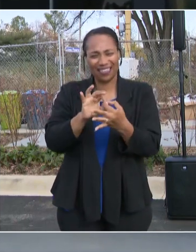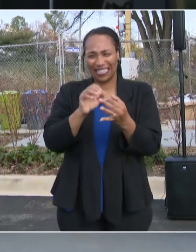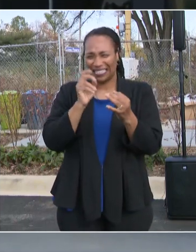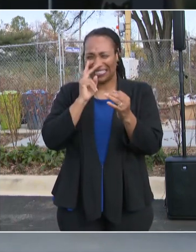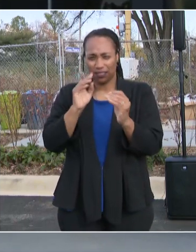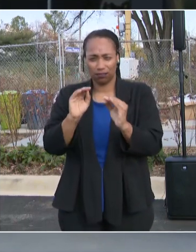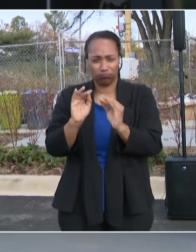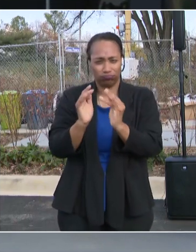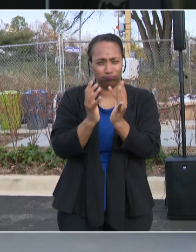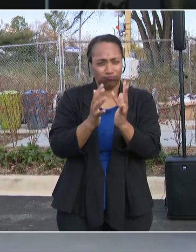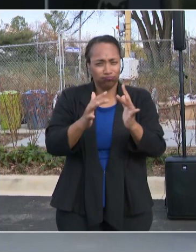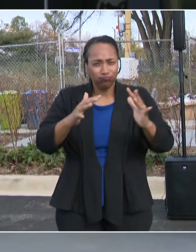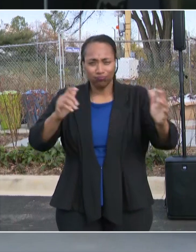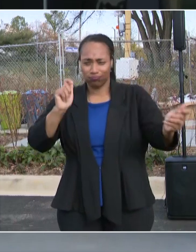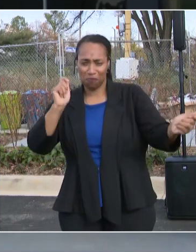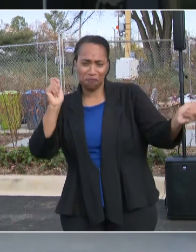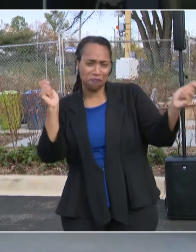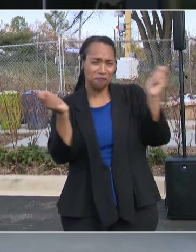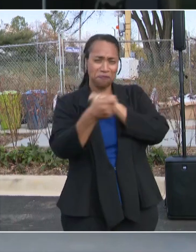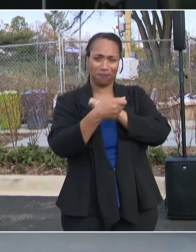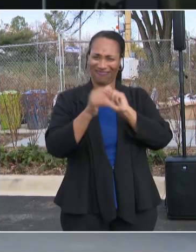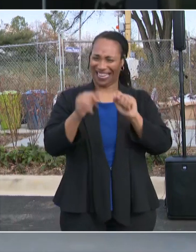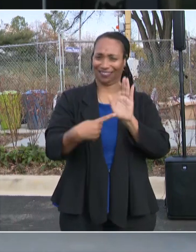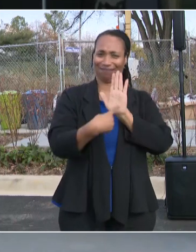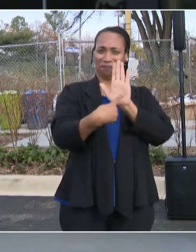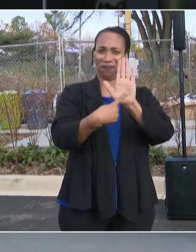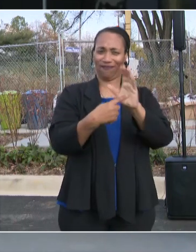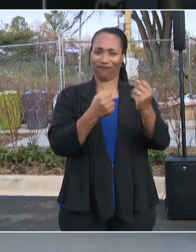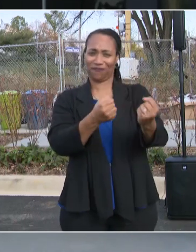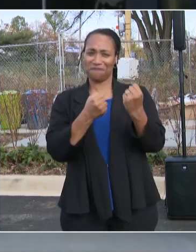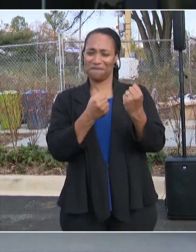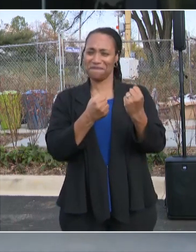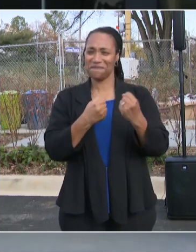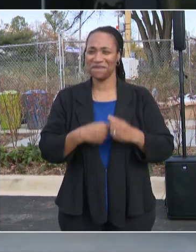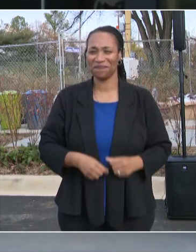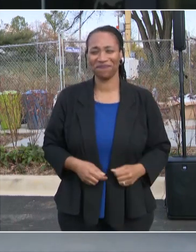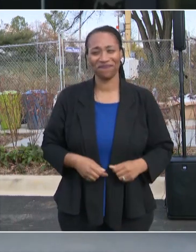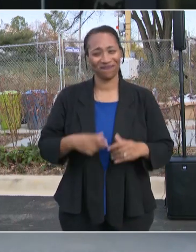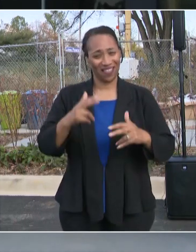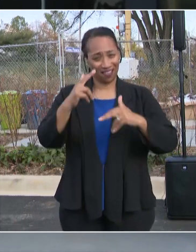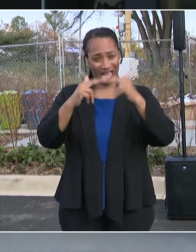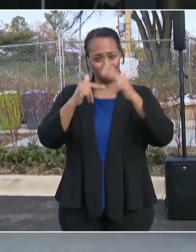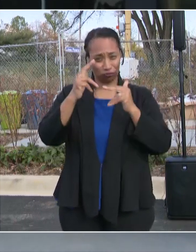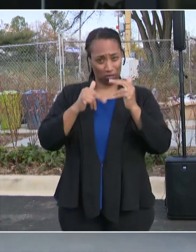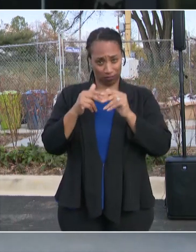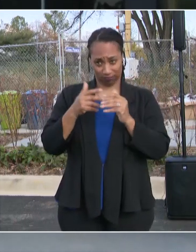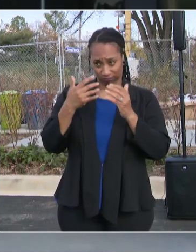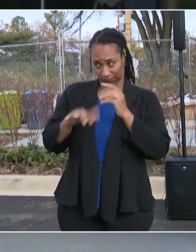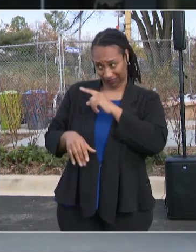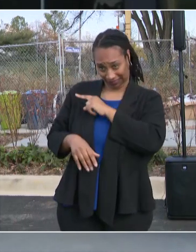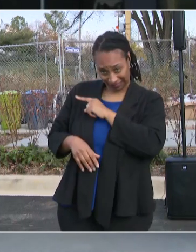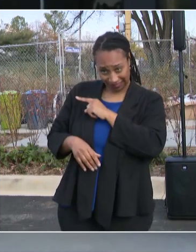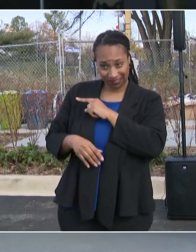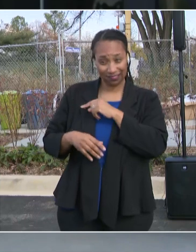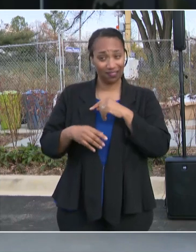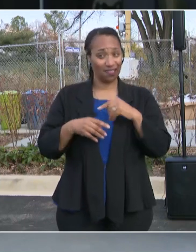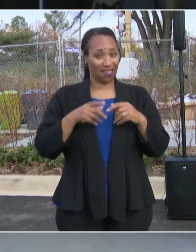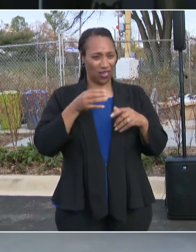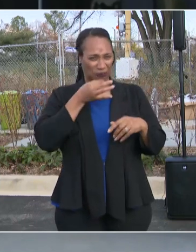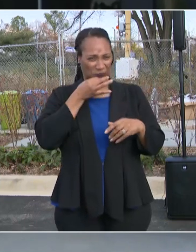So, today, with the first building completed and the groundbreaking of a second, that marks another milestone in this community's long-awaited